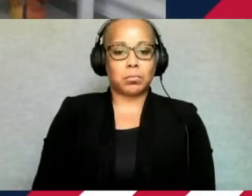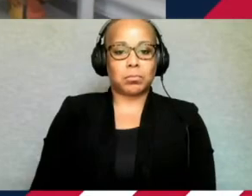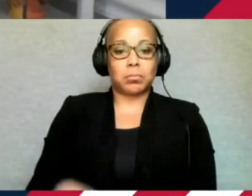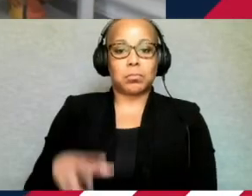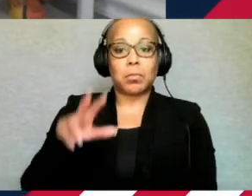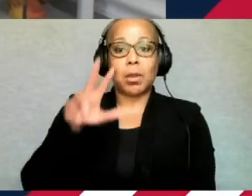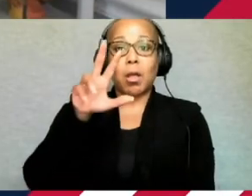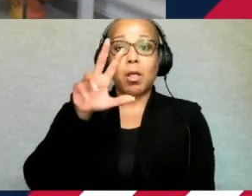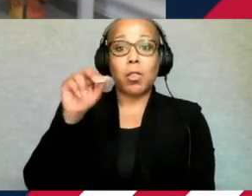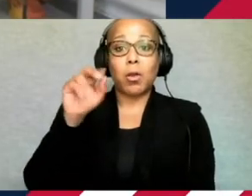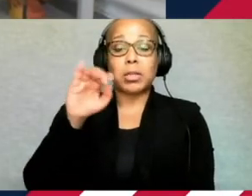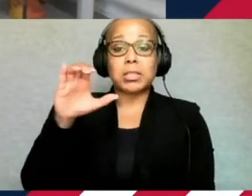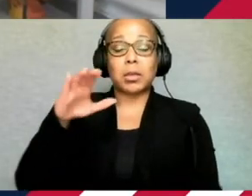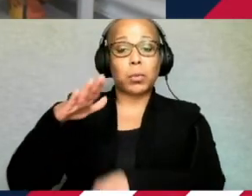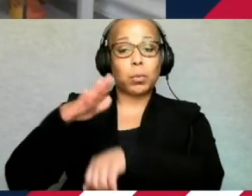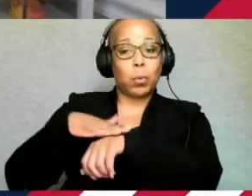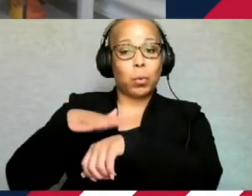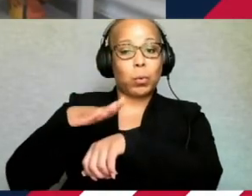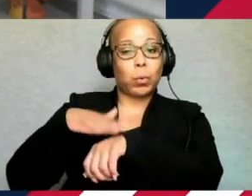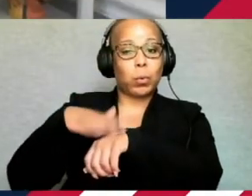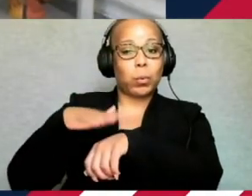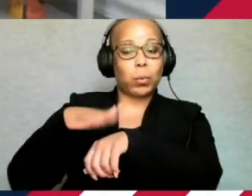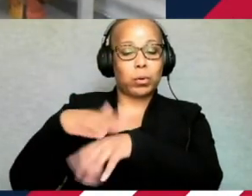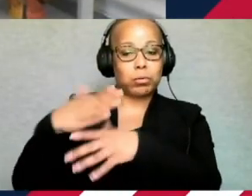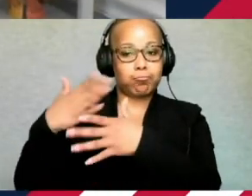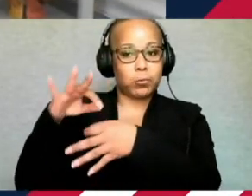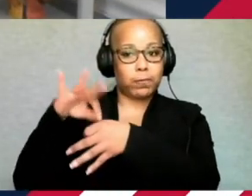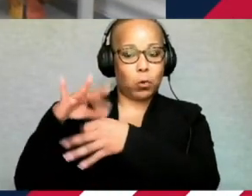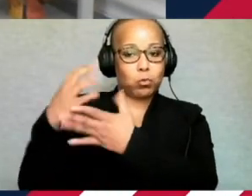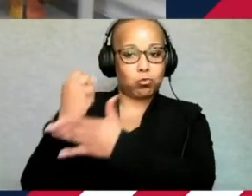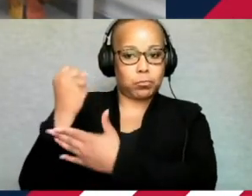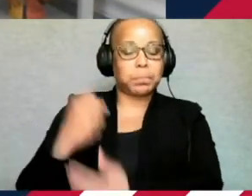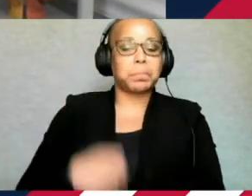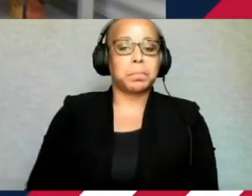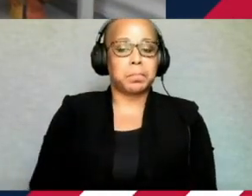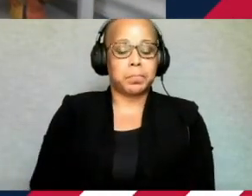30-second warning, 30 more seconds to vote.